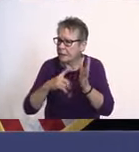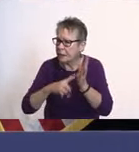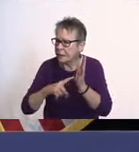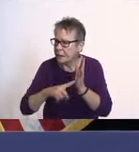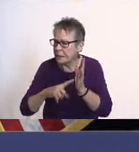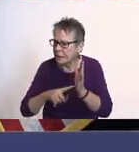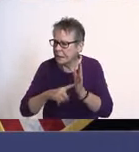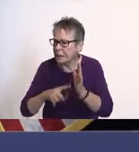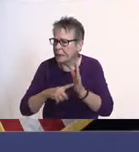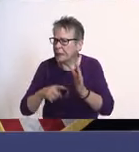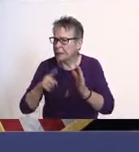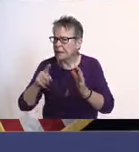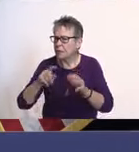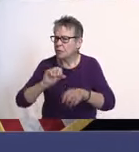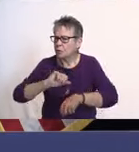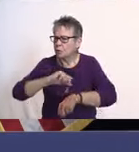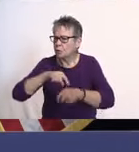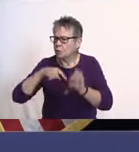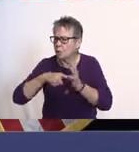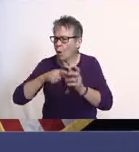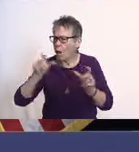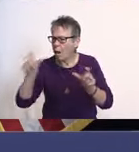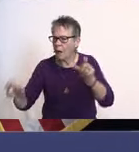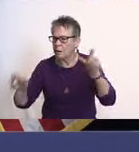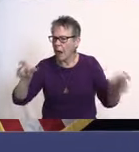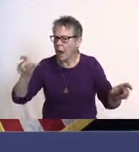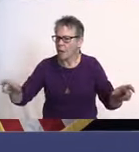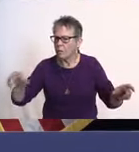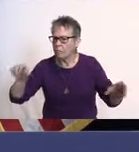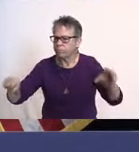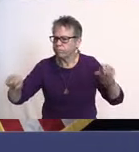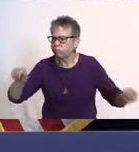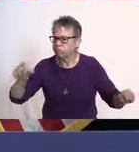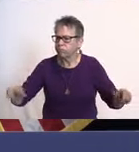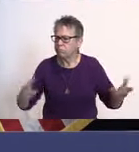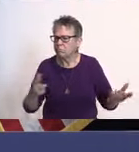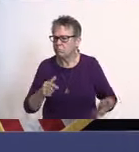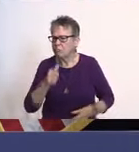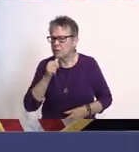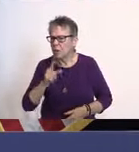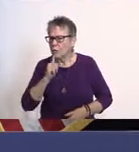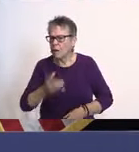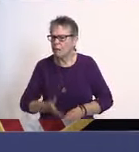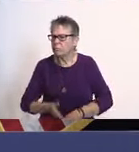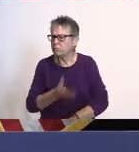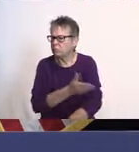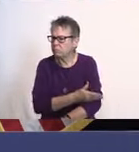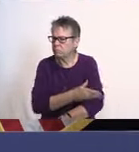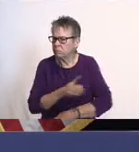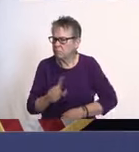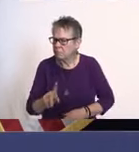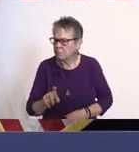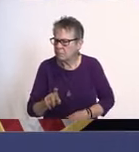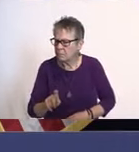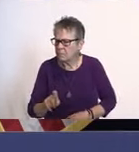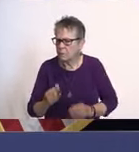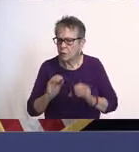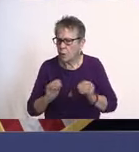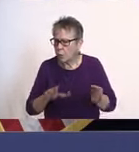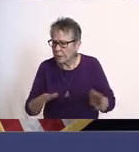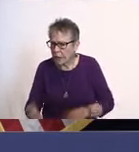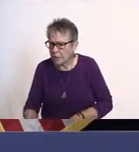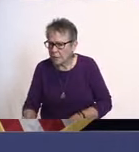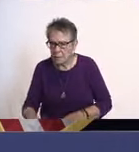patients, and said that lockdowns should be rejected as a pandemic tool because they're ill-founded. Did we make a mistake locking down last year and for parts